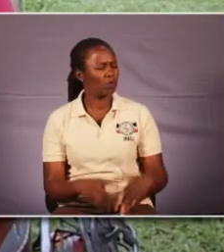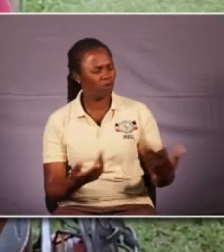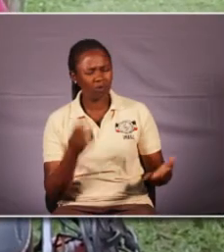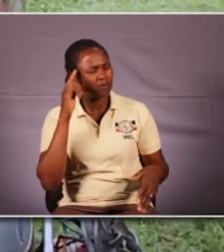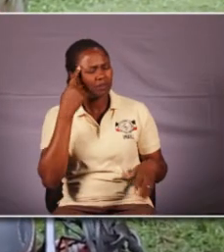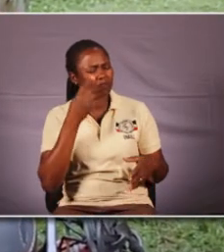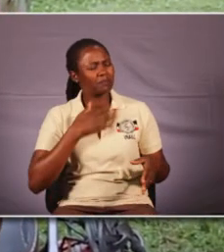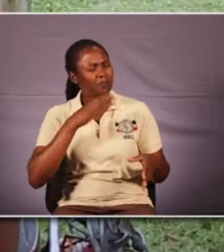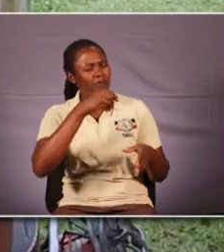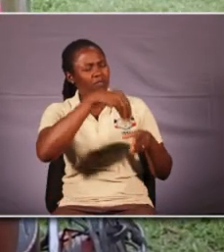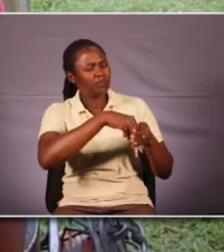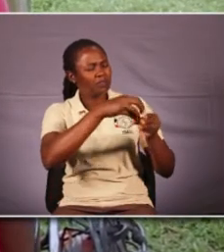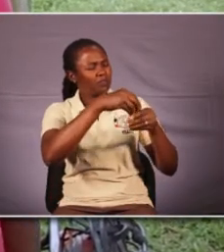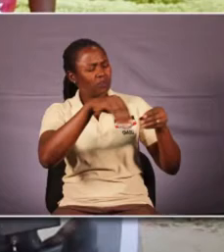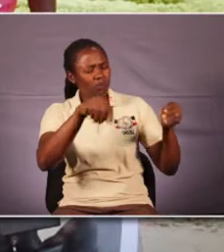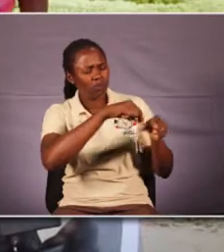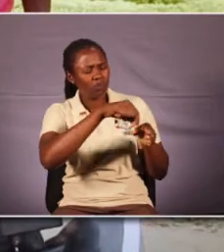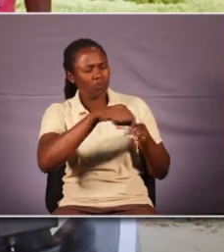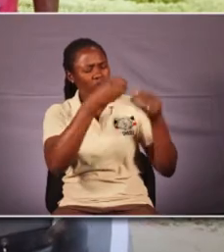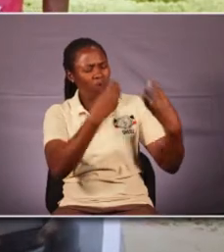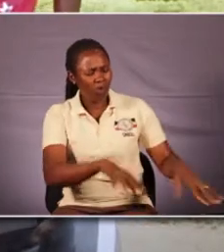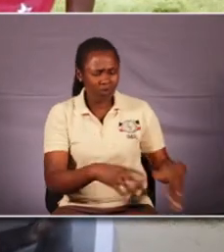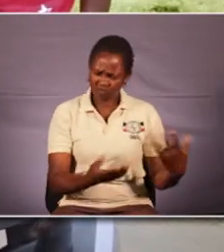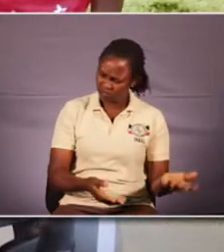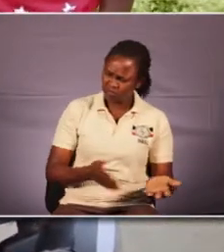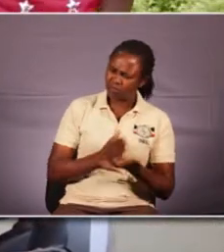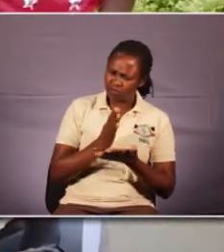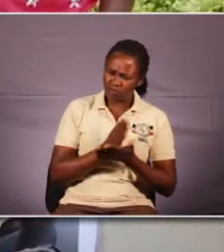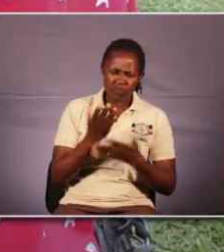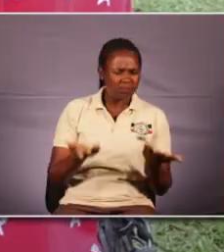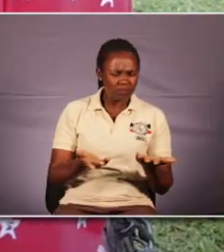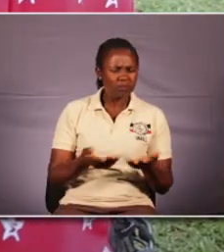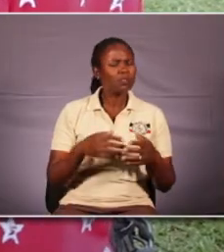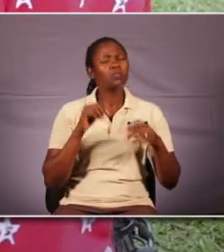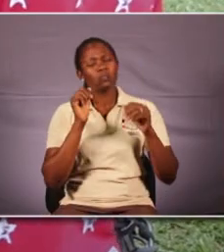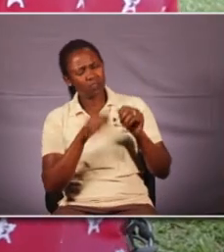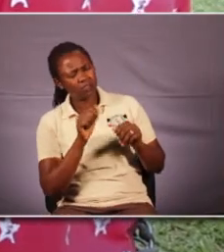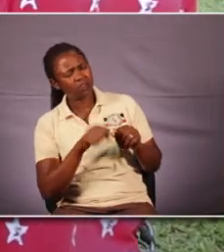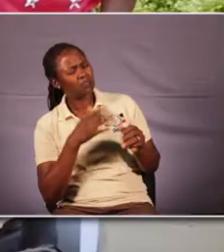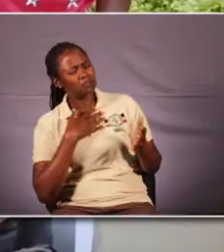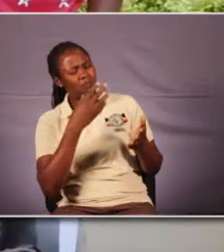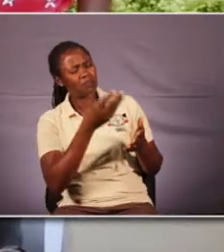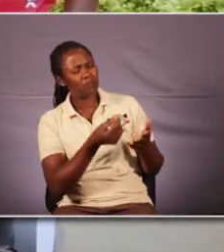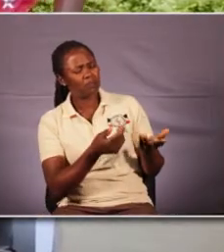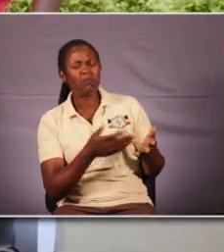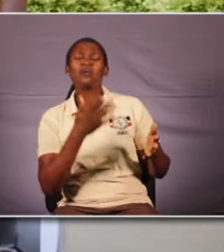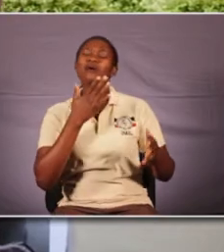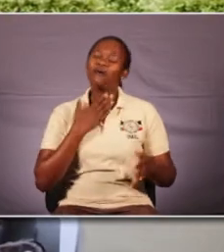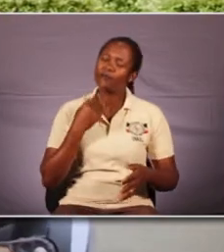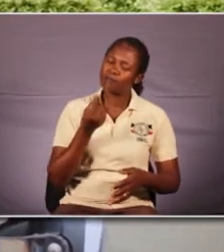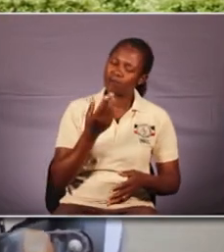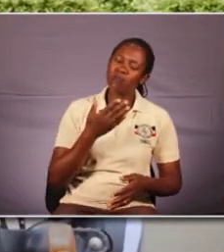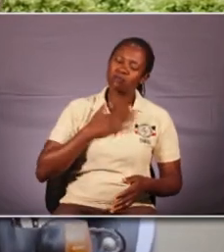I think I've dropped my wallet. What? Honestly, I think I've dropped my wallet. But you have to give me my money. But I'm well